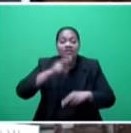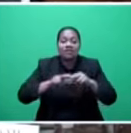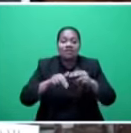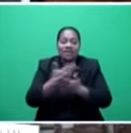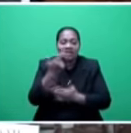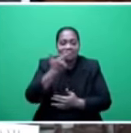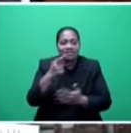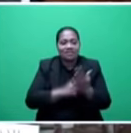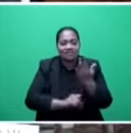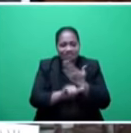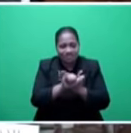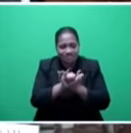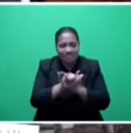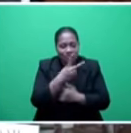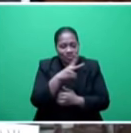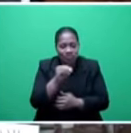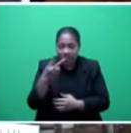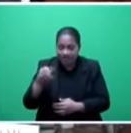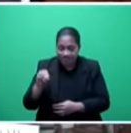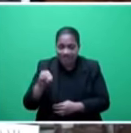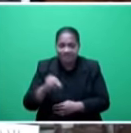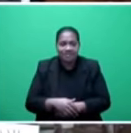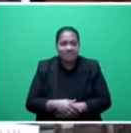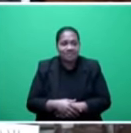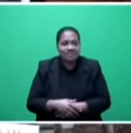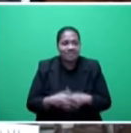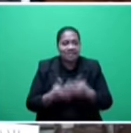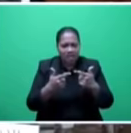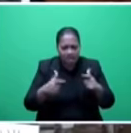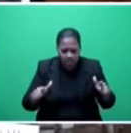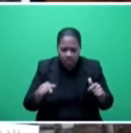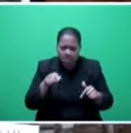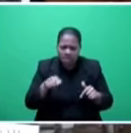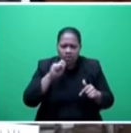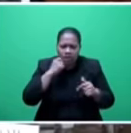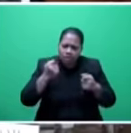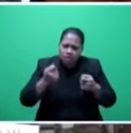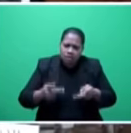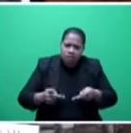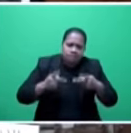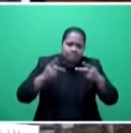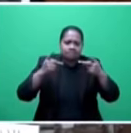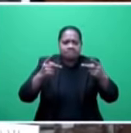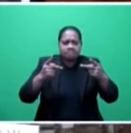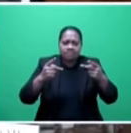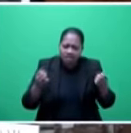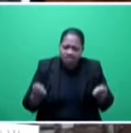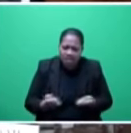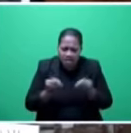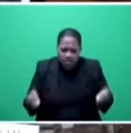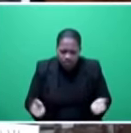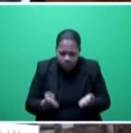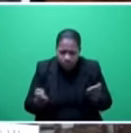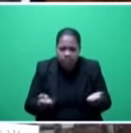17th of July, 2020, in a language and tone that will promote and encourage thoughts and feelings of